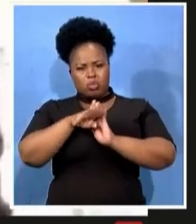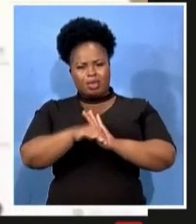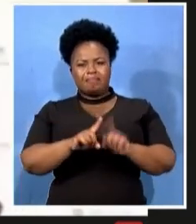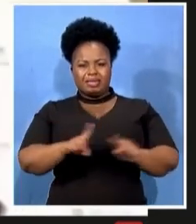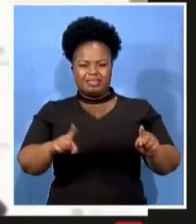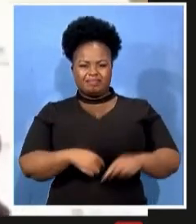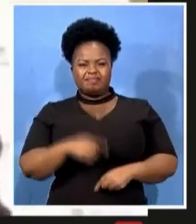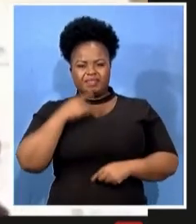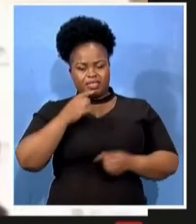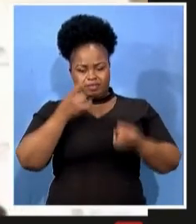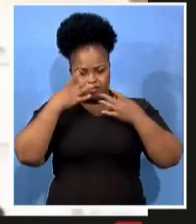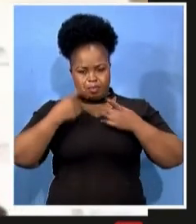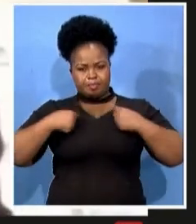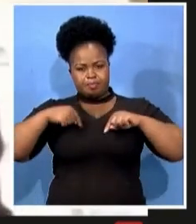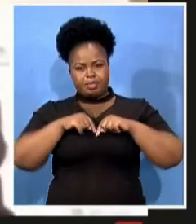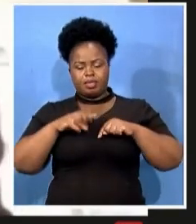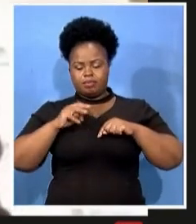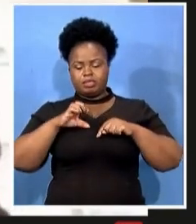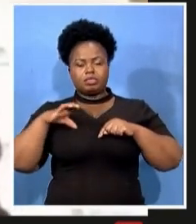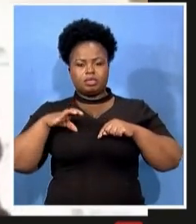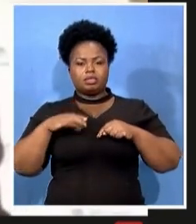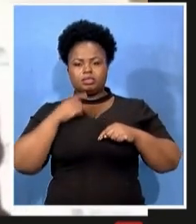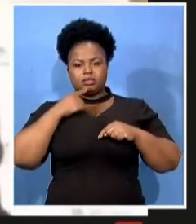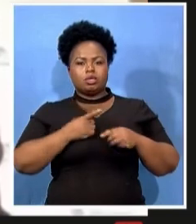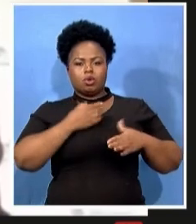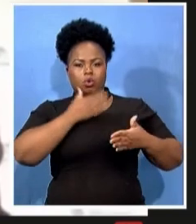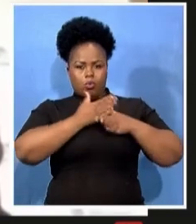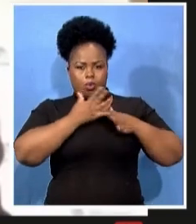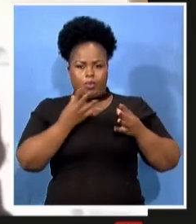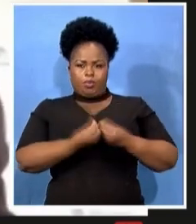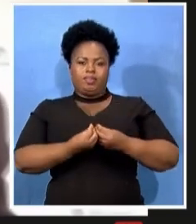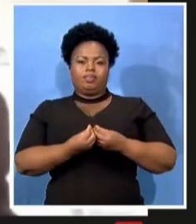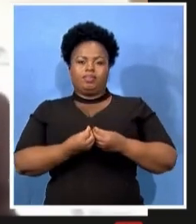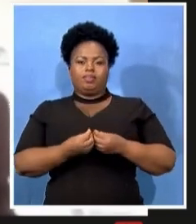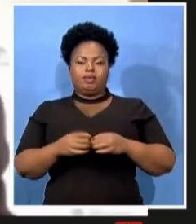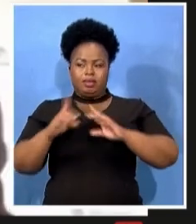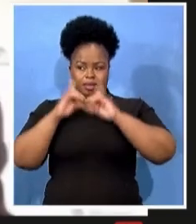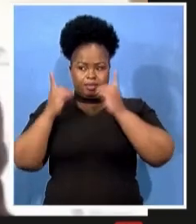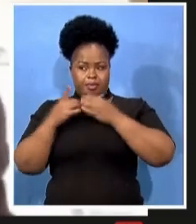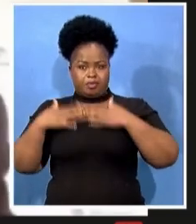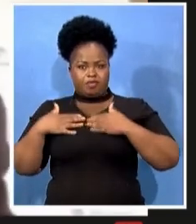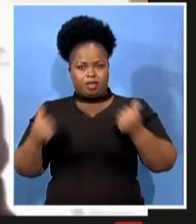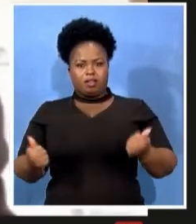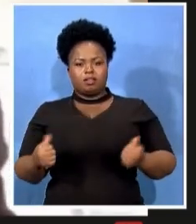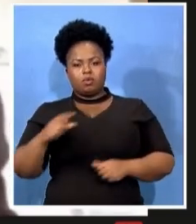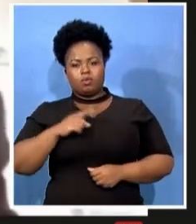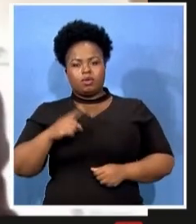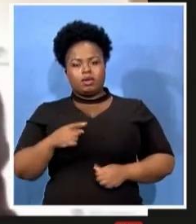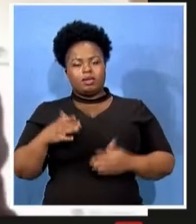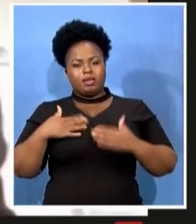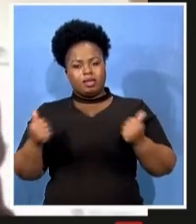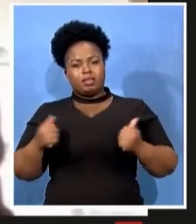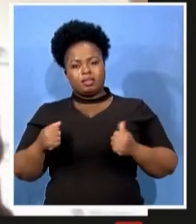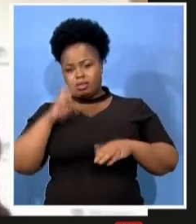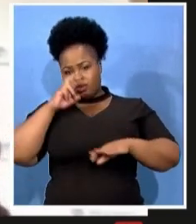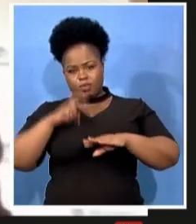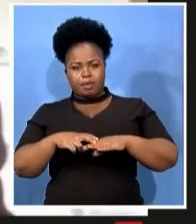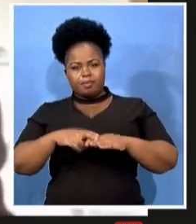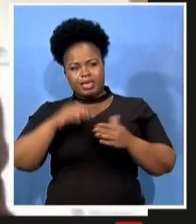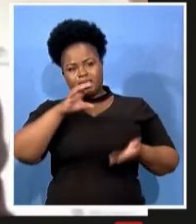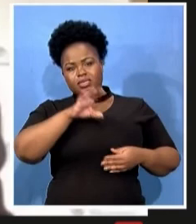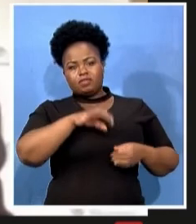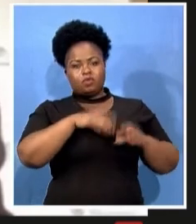health to make sure that health requirements for funding will be covered, and health is going to be dealing with all